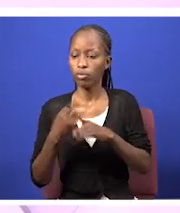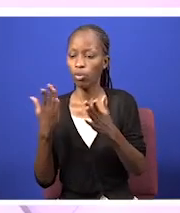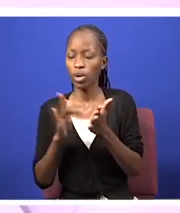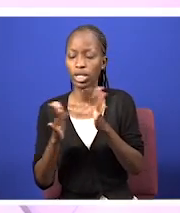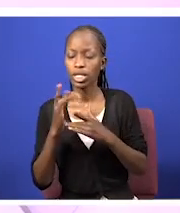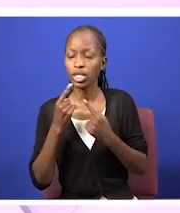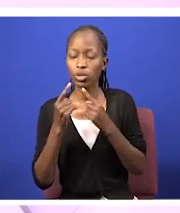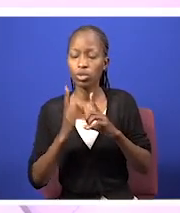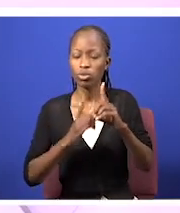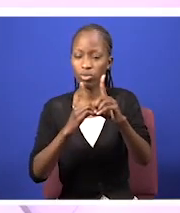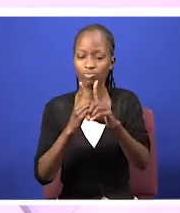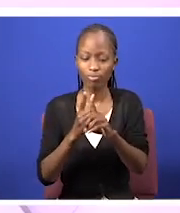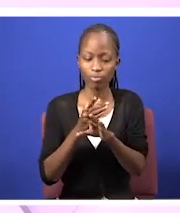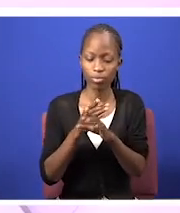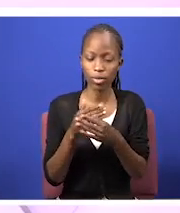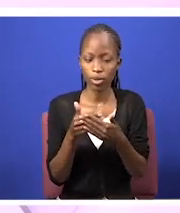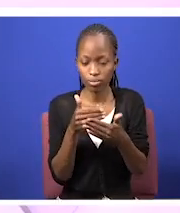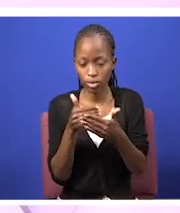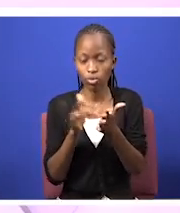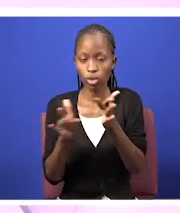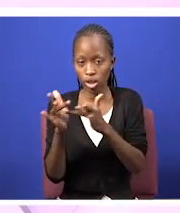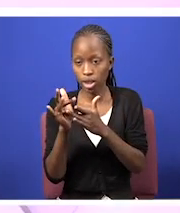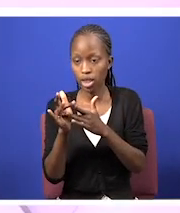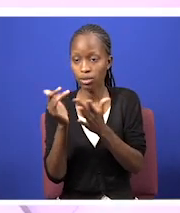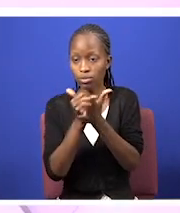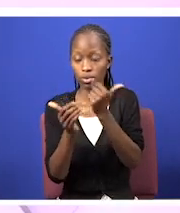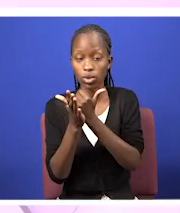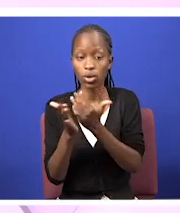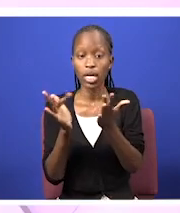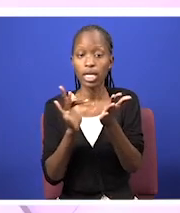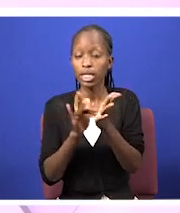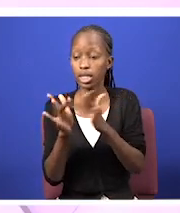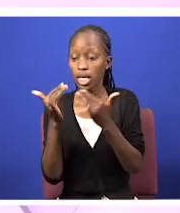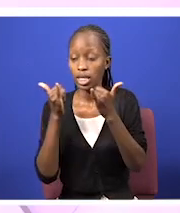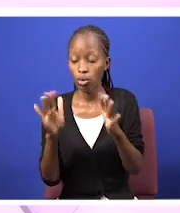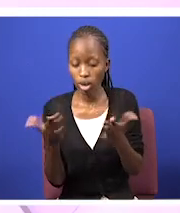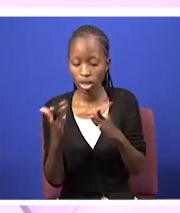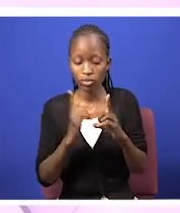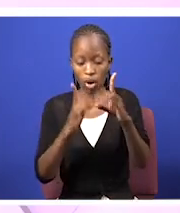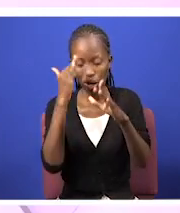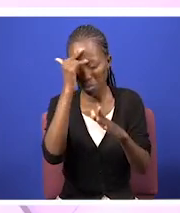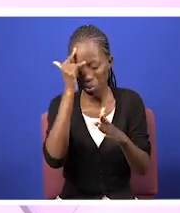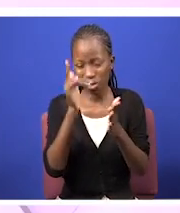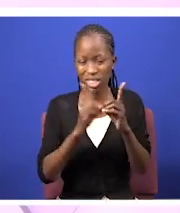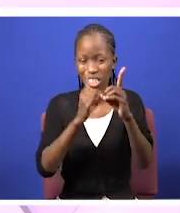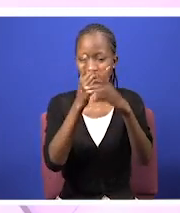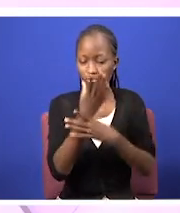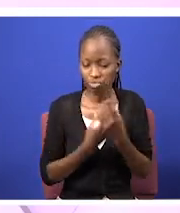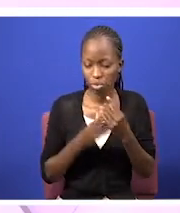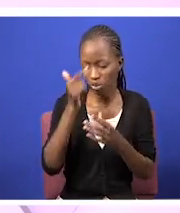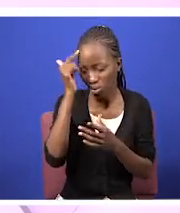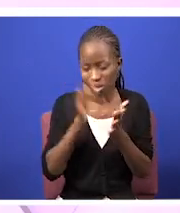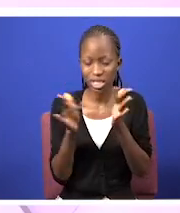to his disciples just before he is crucified. He's taking time now to encourage them because they feel discouraged. He's talking